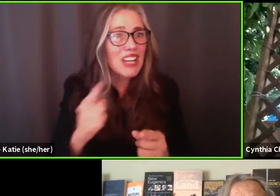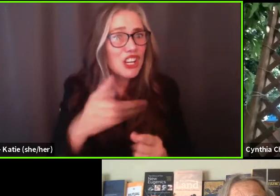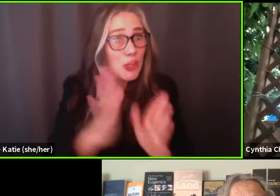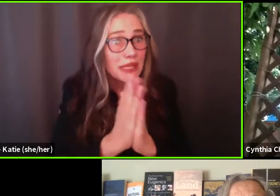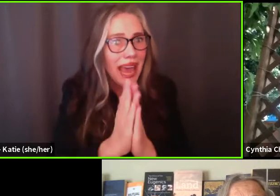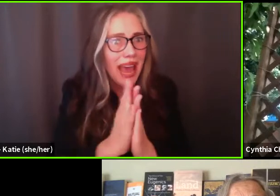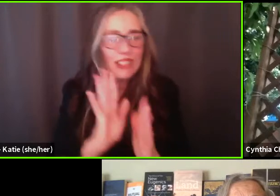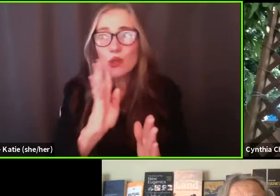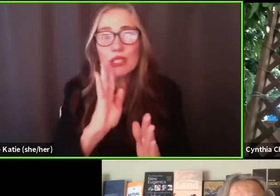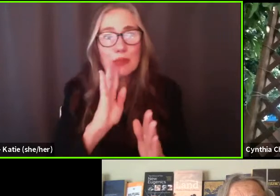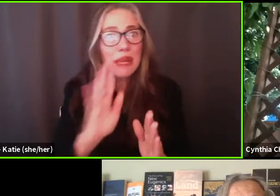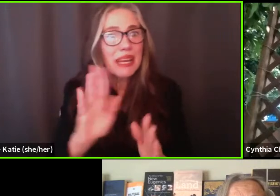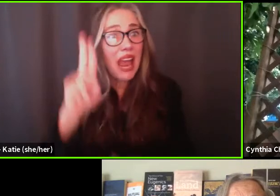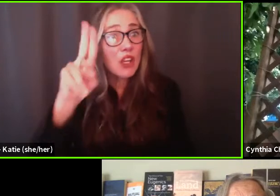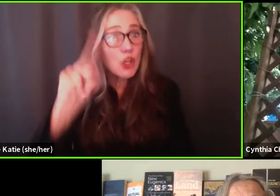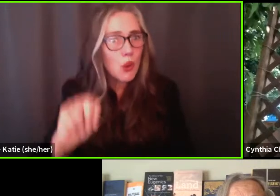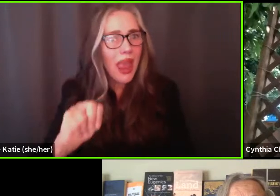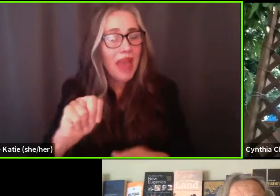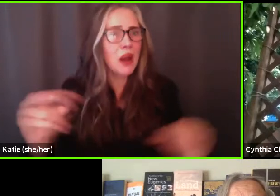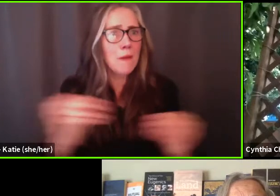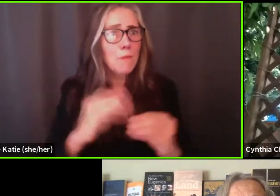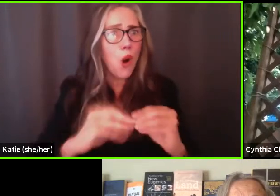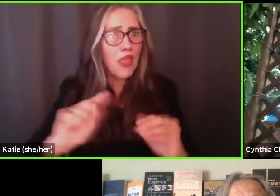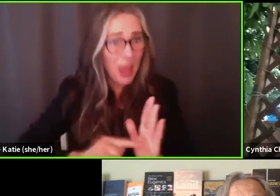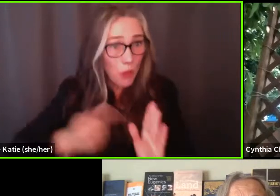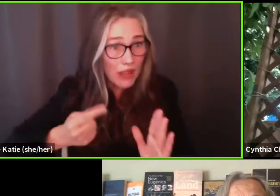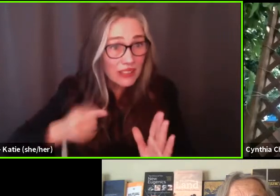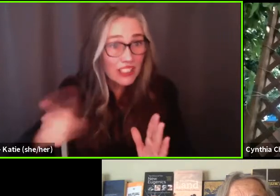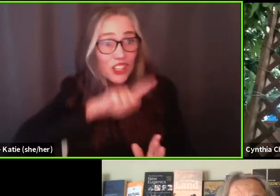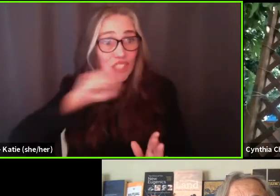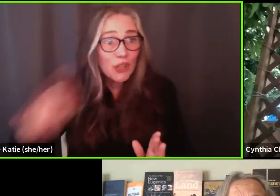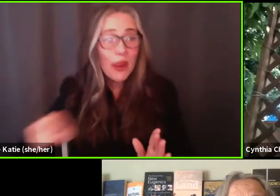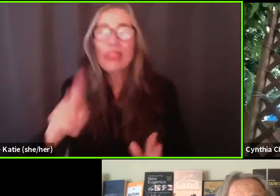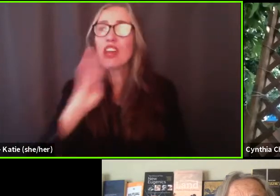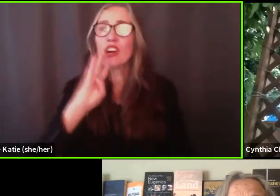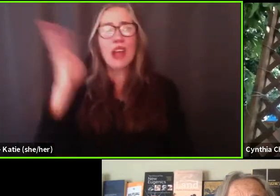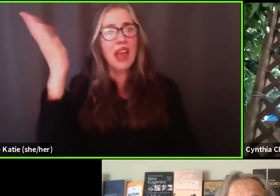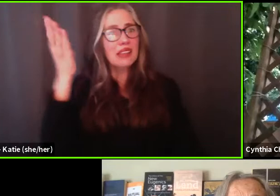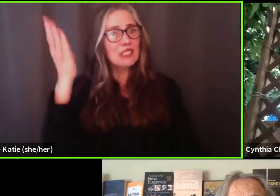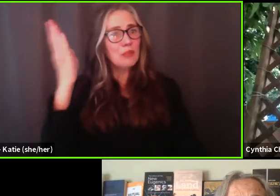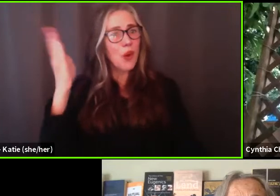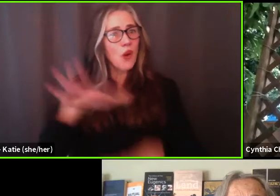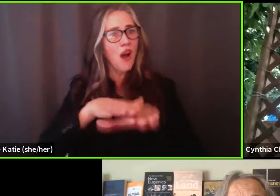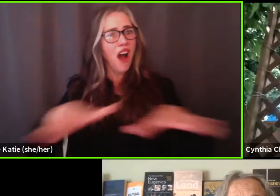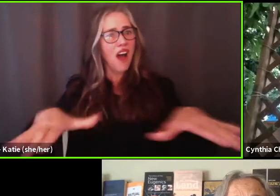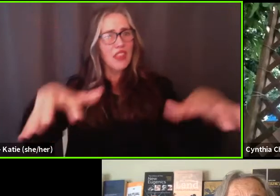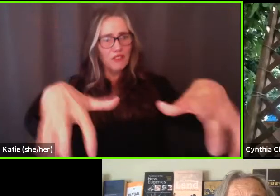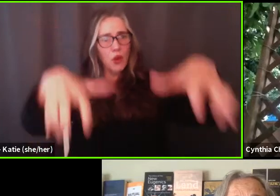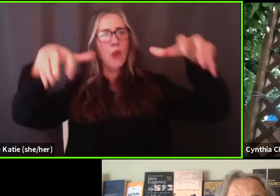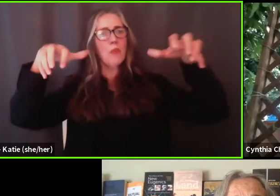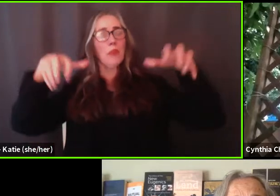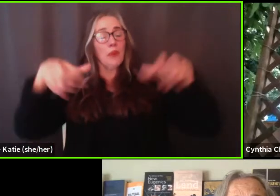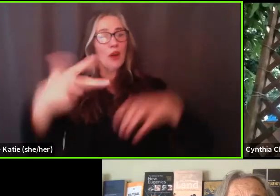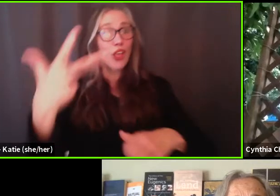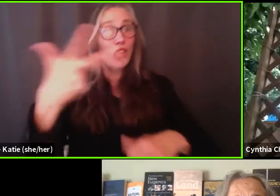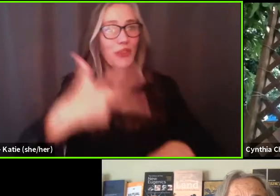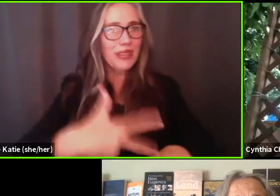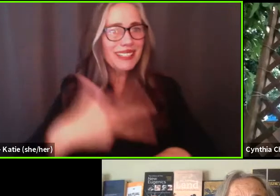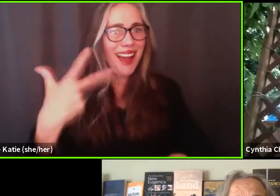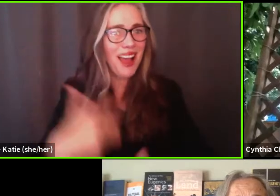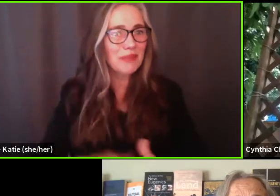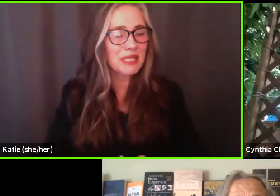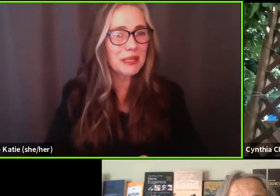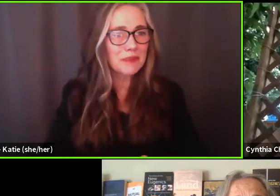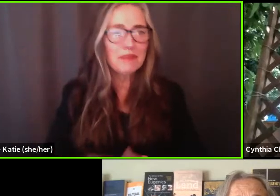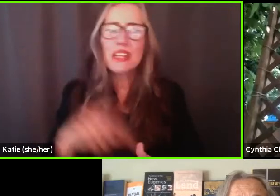she was asked to come back three times um and she really built herself up to be an internationally